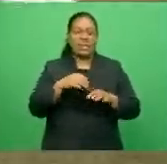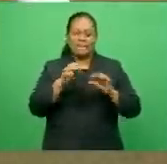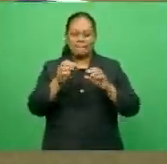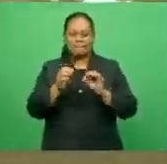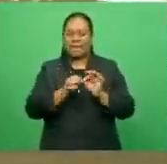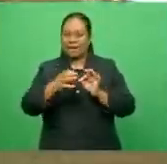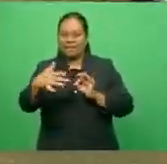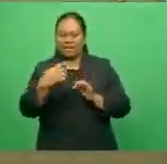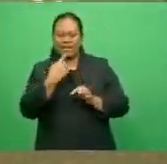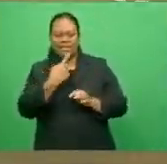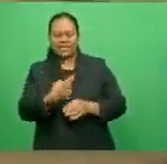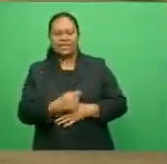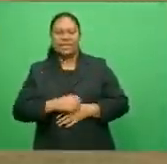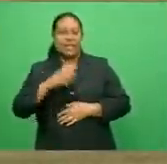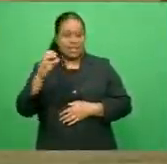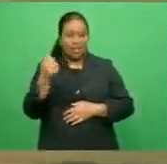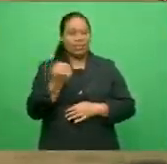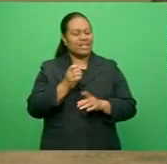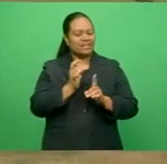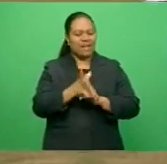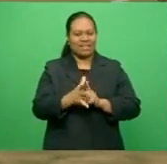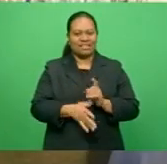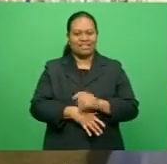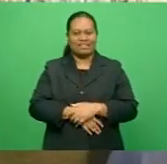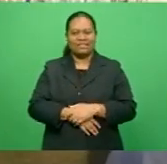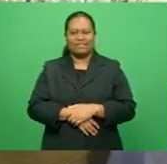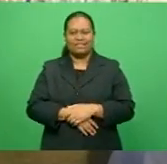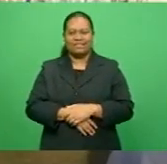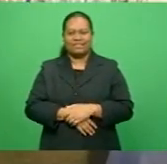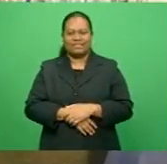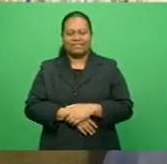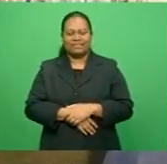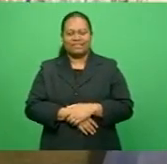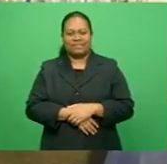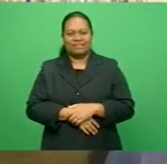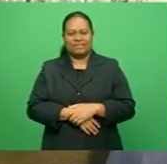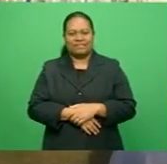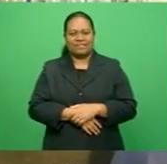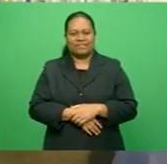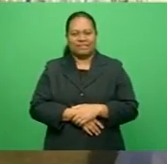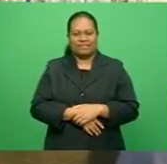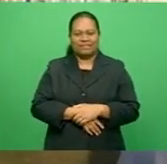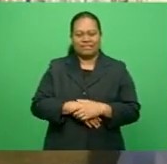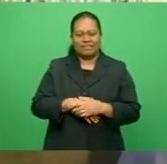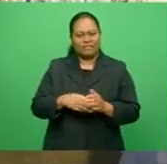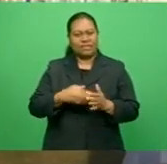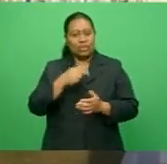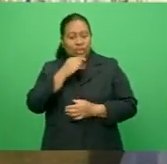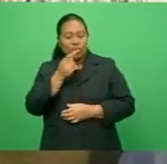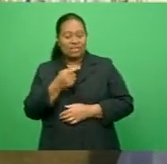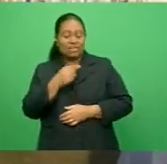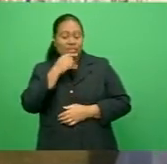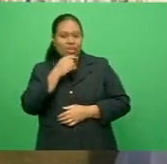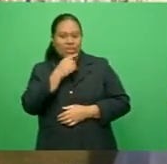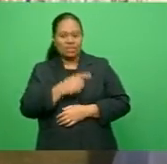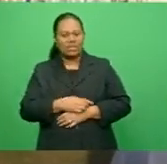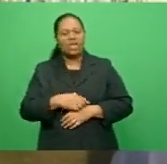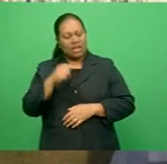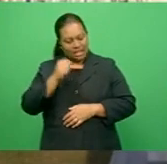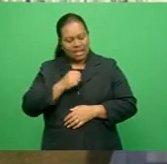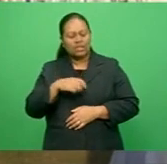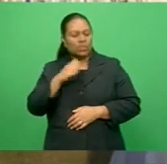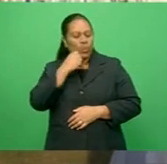Vilala says the win was a special one. After the semi-final, told myself and told the boys that we are going to win